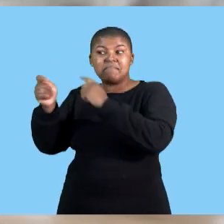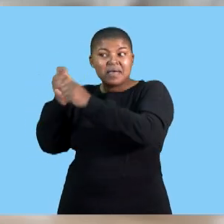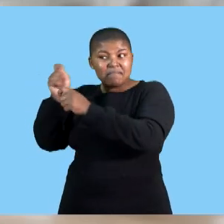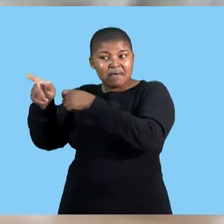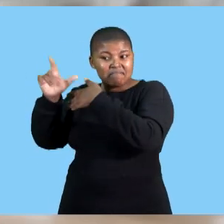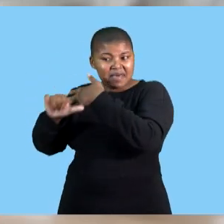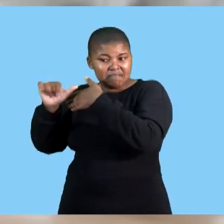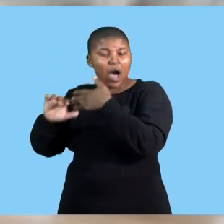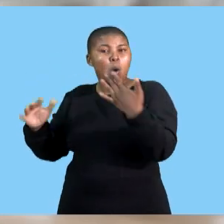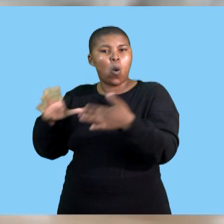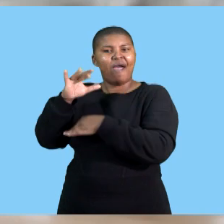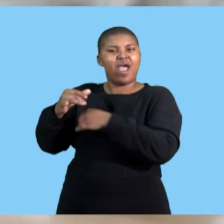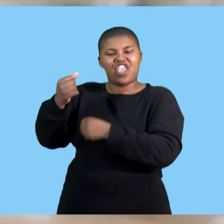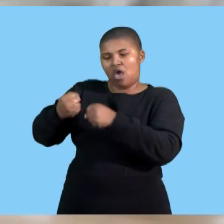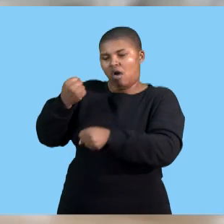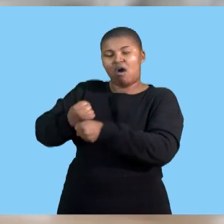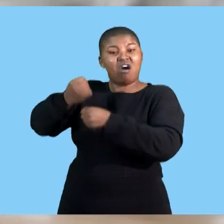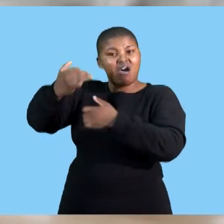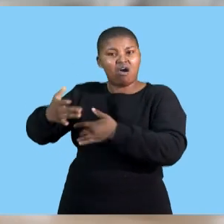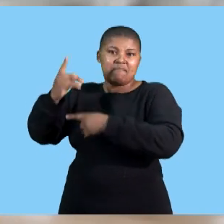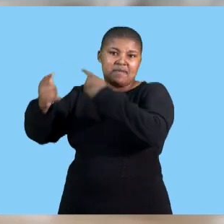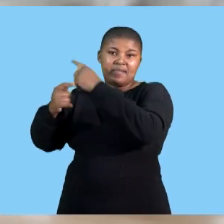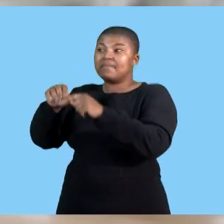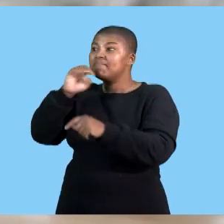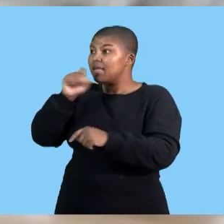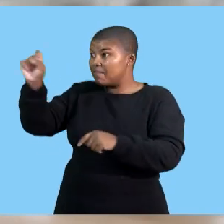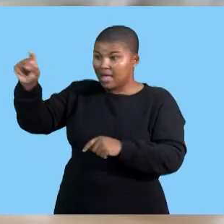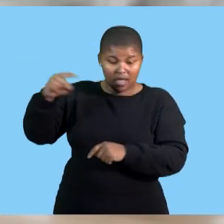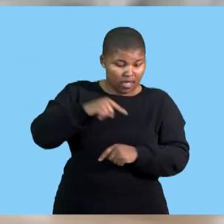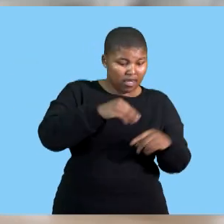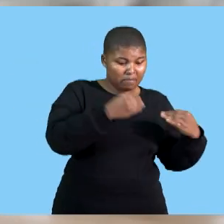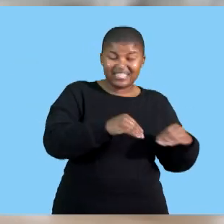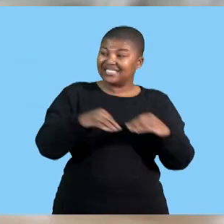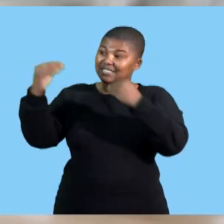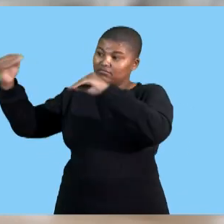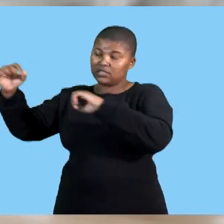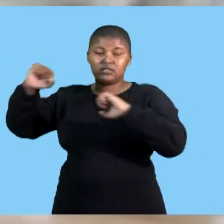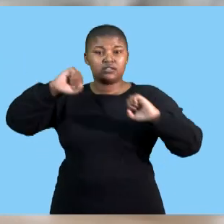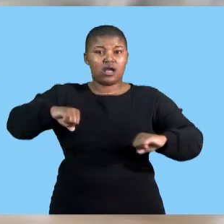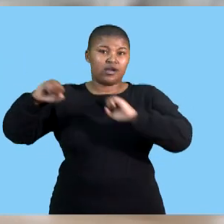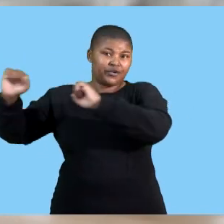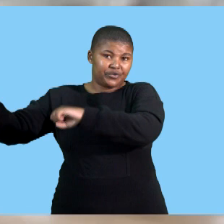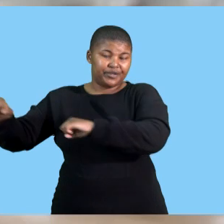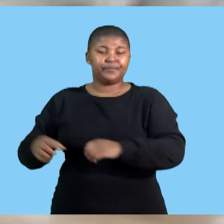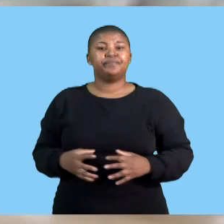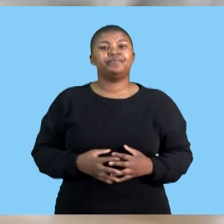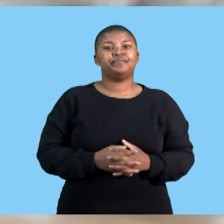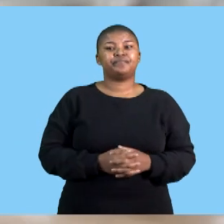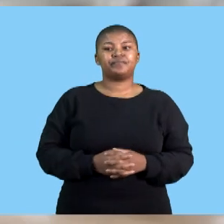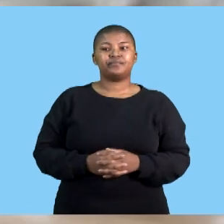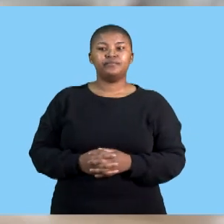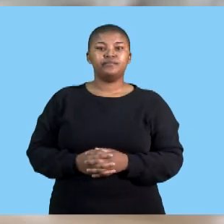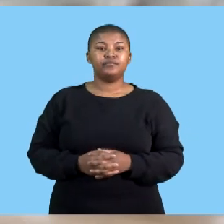fee or a yearly fee that will be agreed upon by the owner of the asset as well as the business.